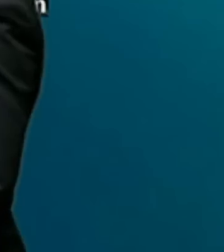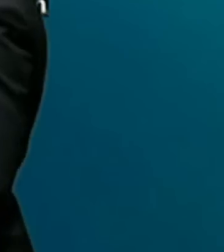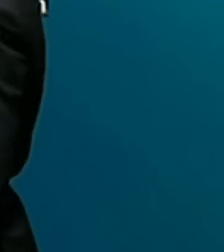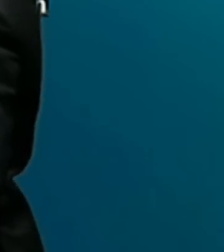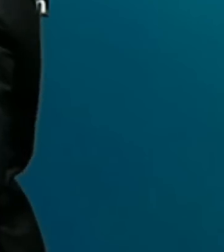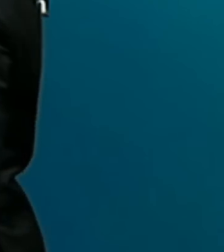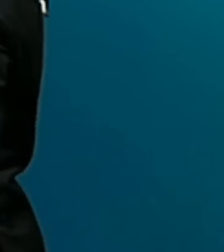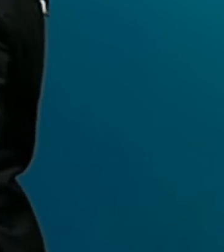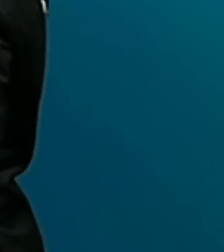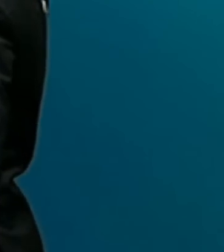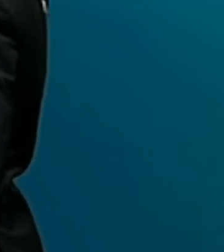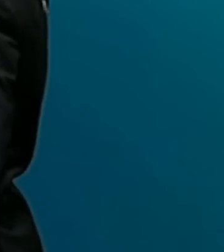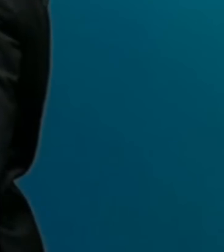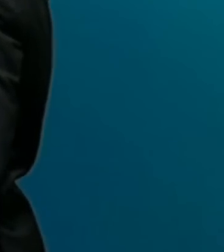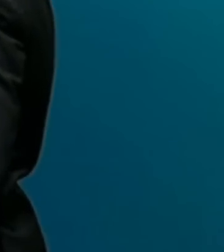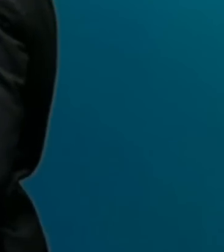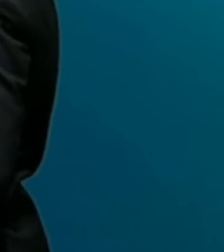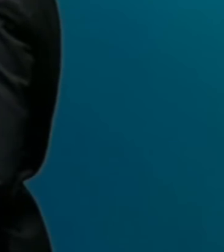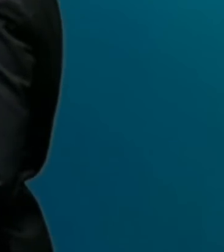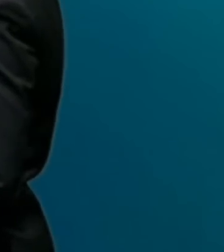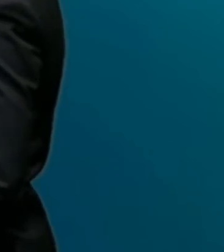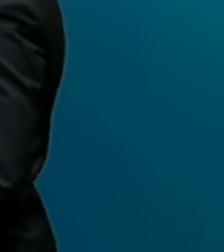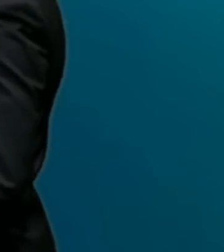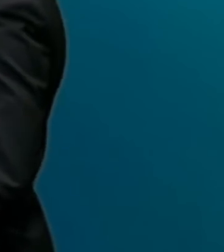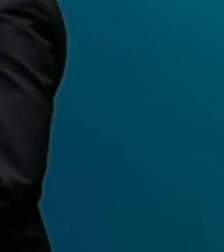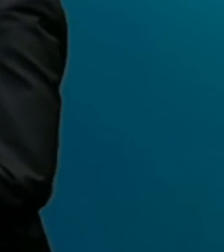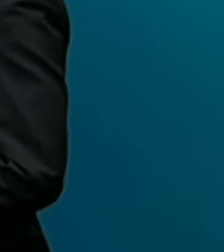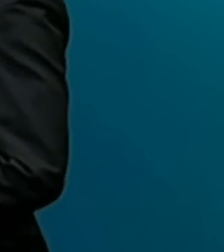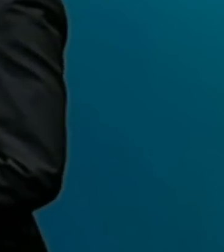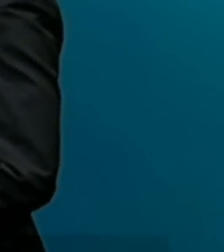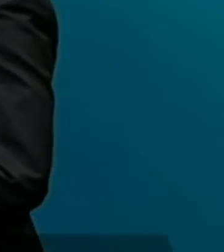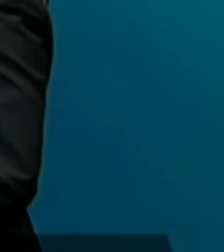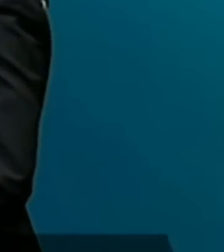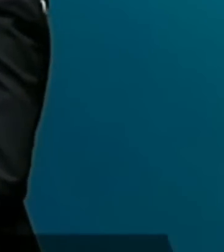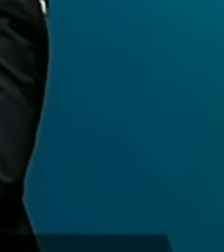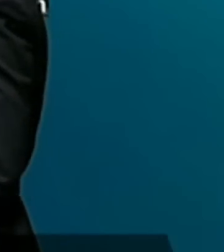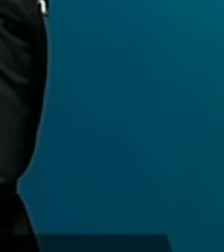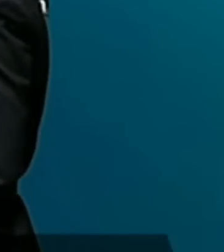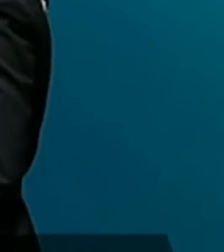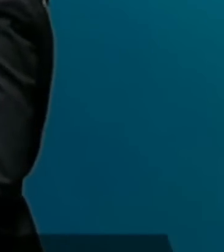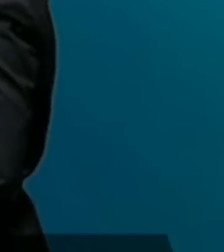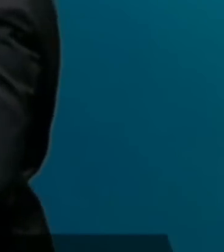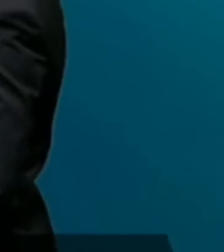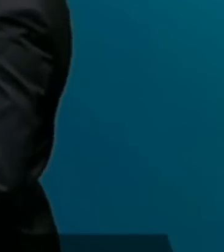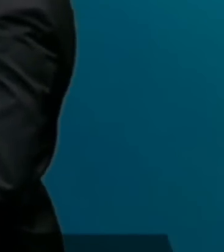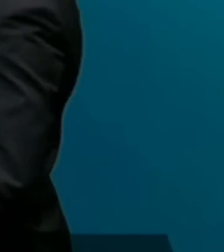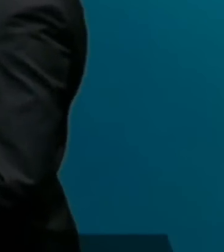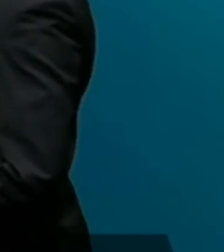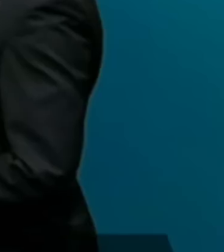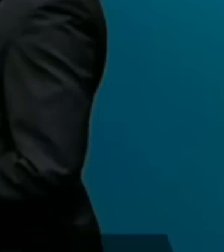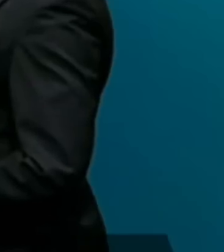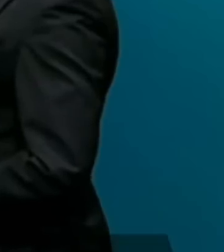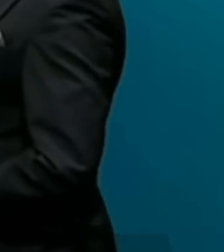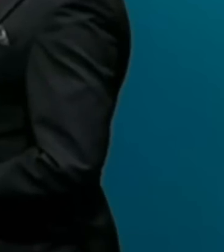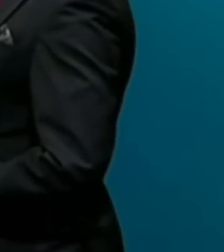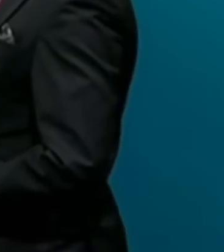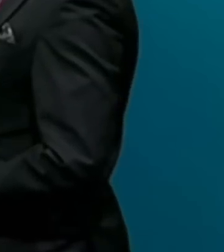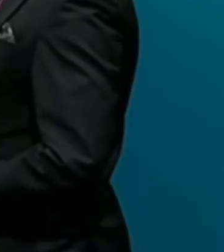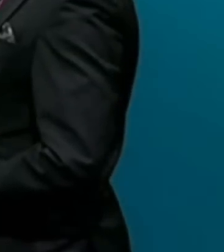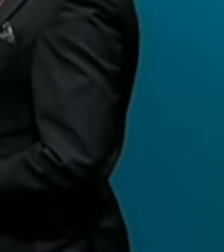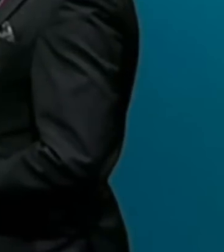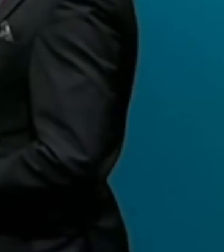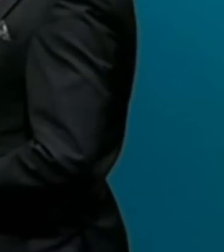dinaga godimo re lebeletse dikgonagalo tša dipula tše botse ka diperesente tše 60 re lebeletse yona go ka go la Free State le dikarolo tša North West province ya Limpopo re lebeletse dikgonagalo